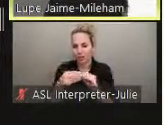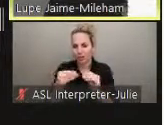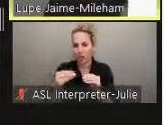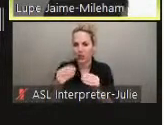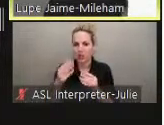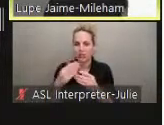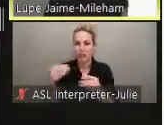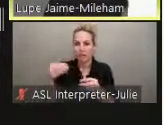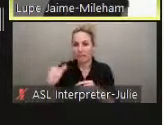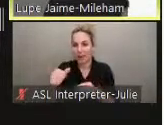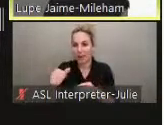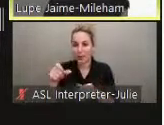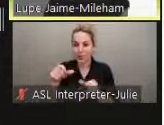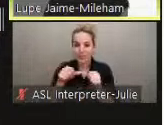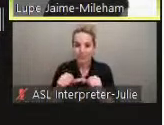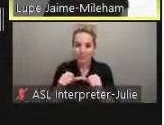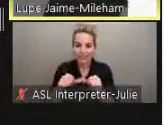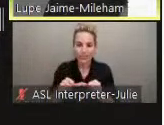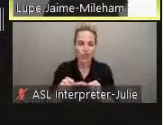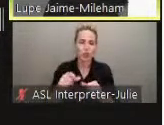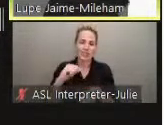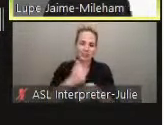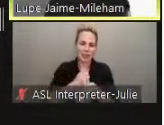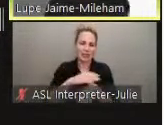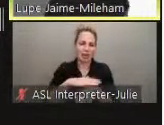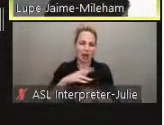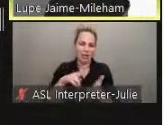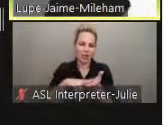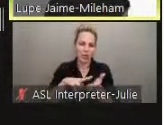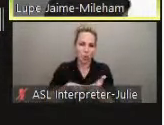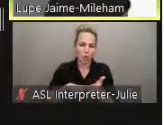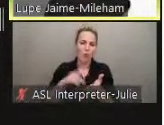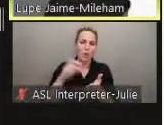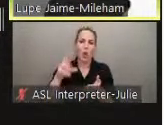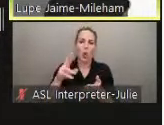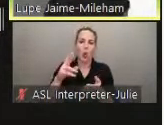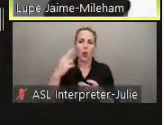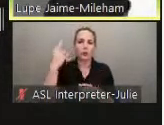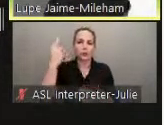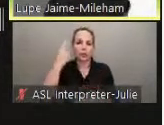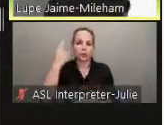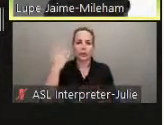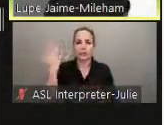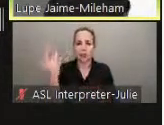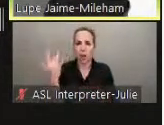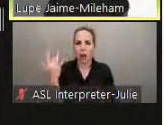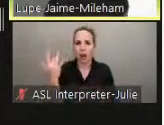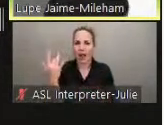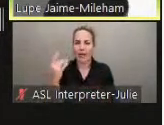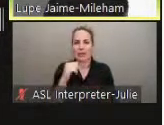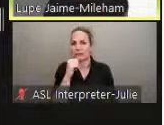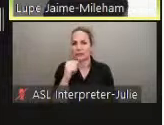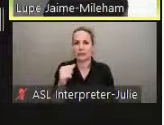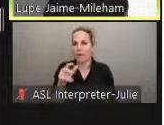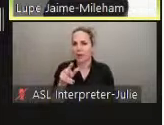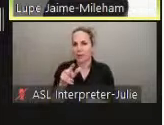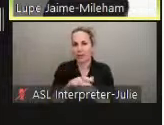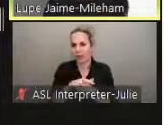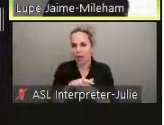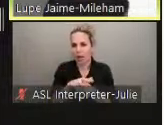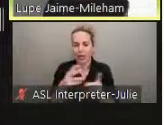some payment that we need to continue because it is based on enrollment, or if there's a reason why that is not being